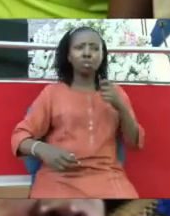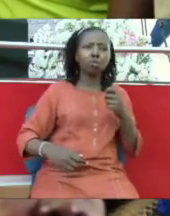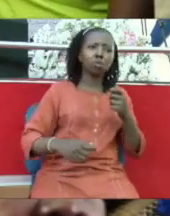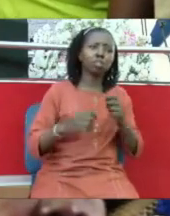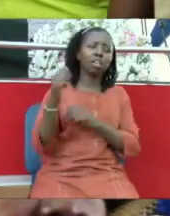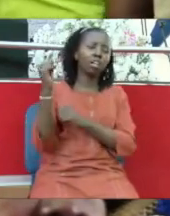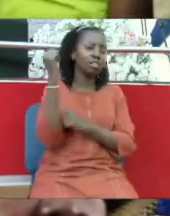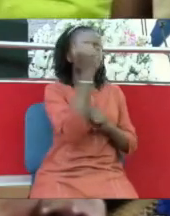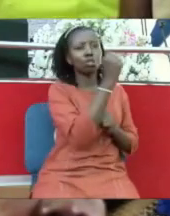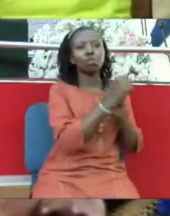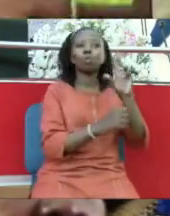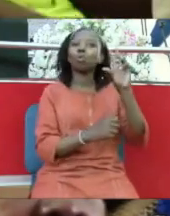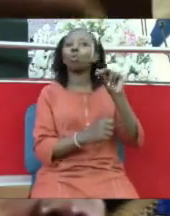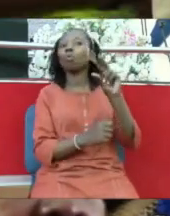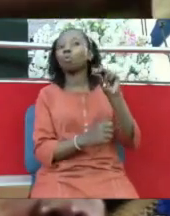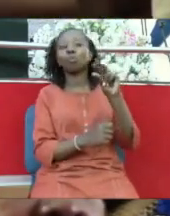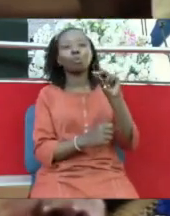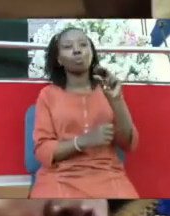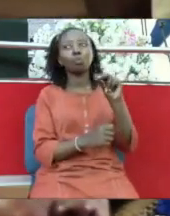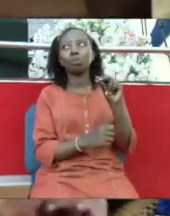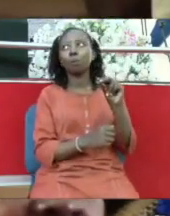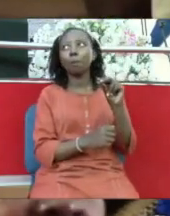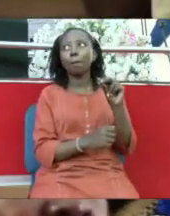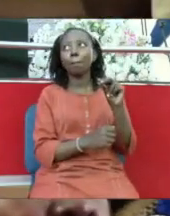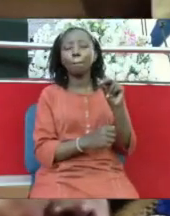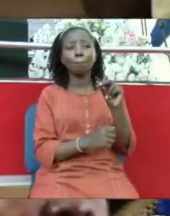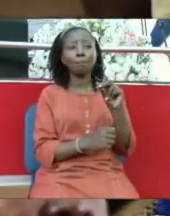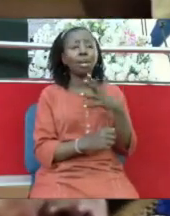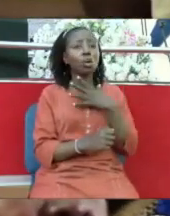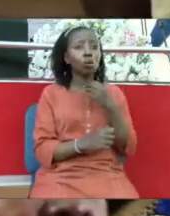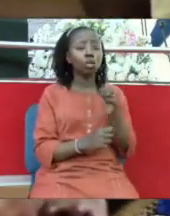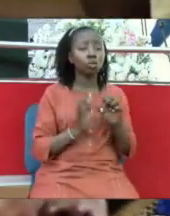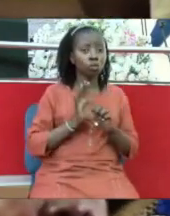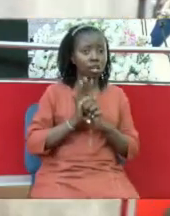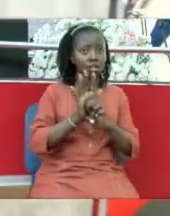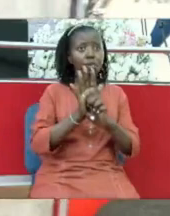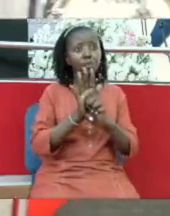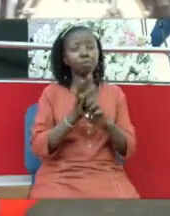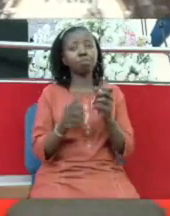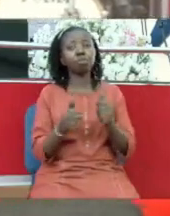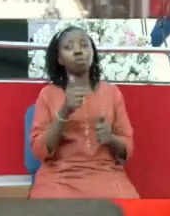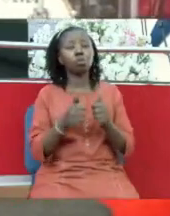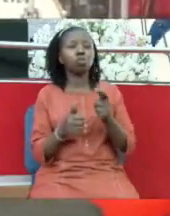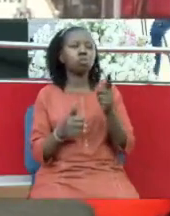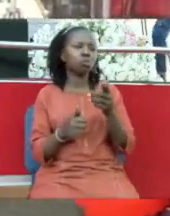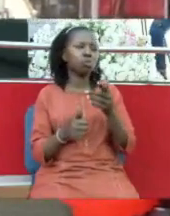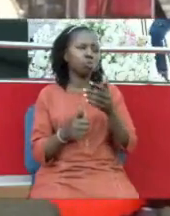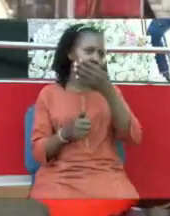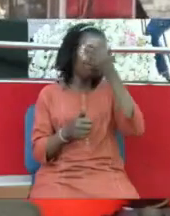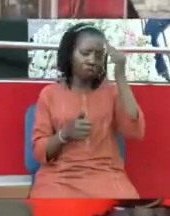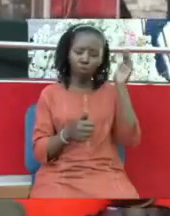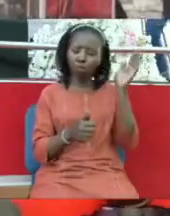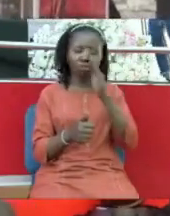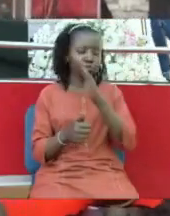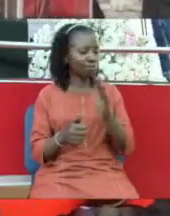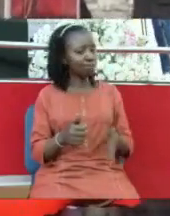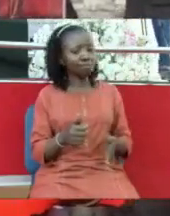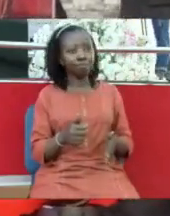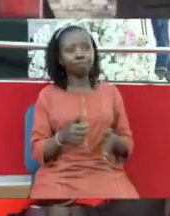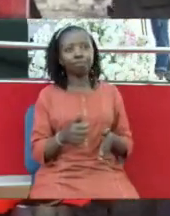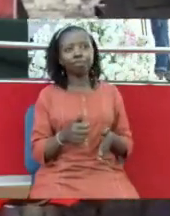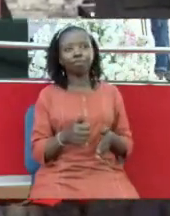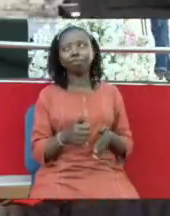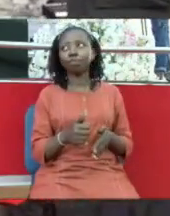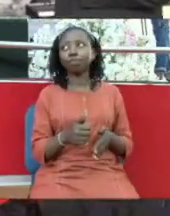Si silaha ambazo hufanya askari awe mwenye nguvu. And I want to give you an example which you will never forget. Na nitakupa mfano ambao